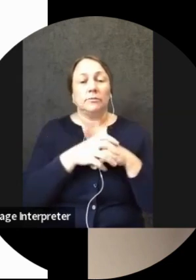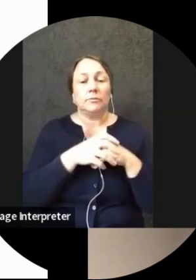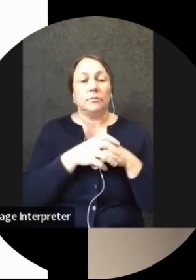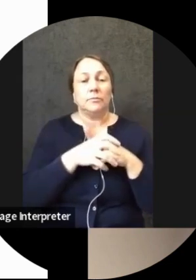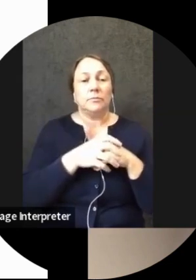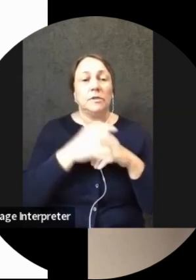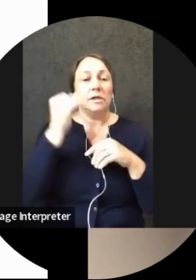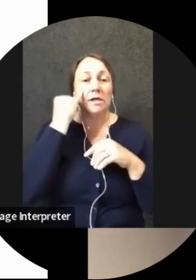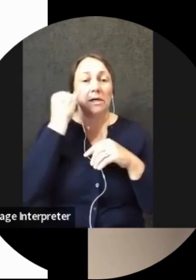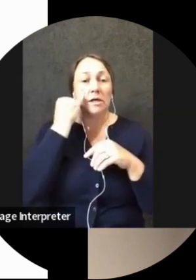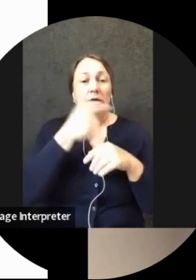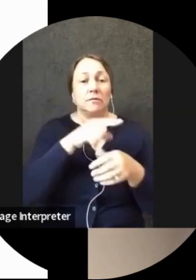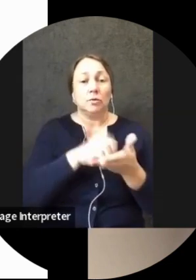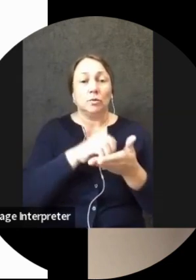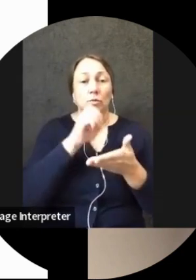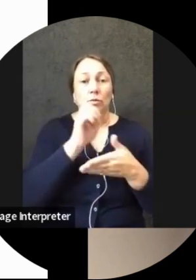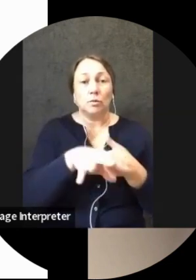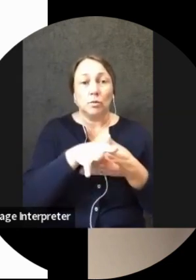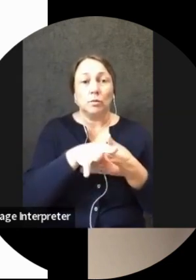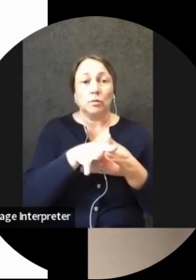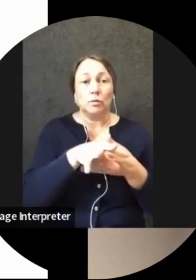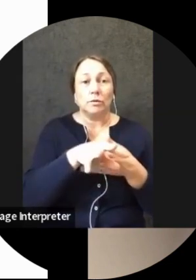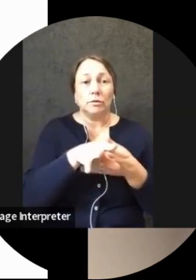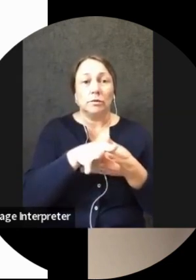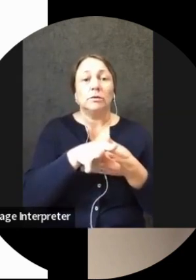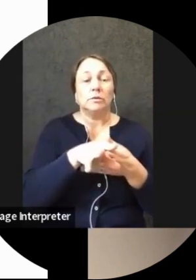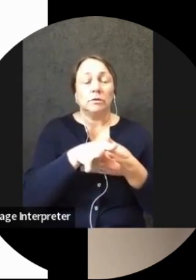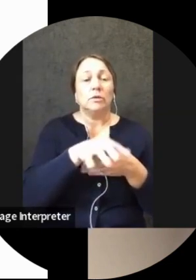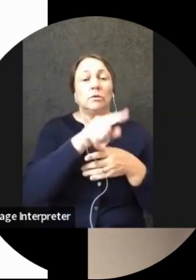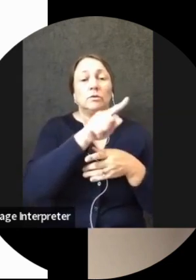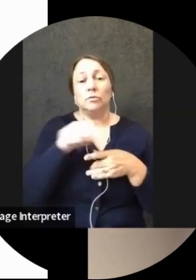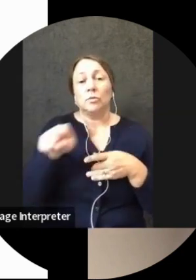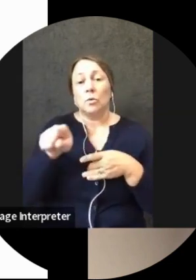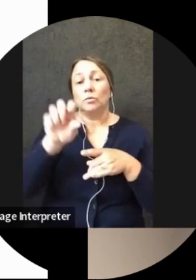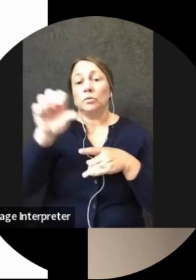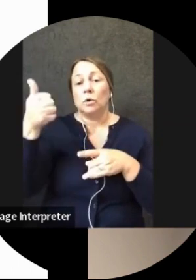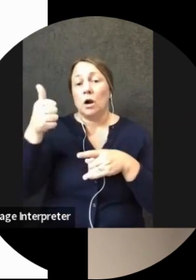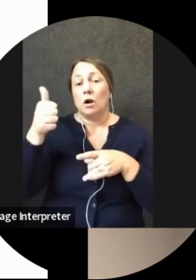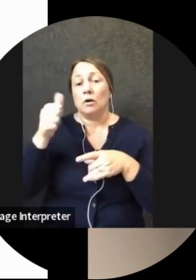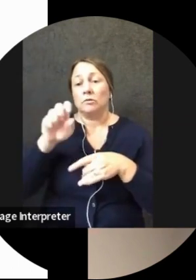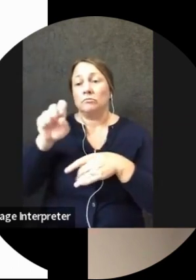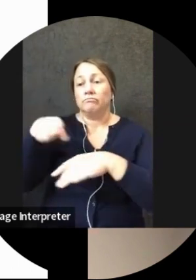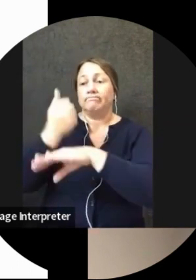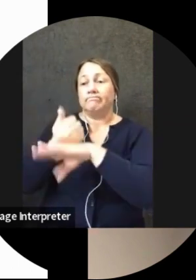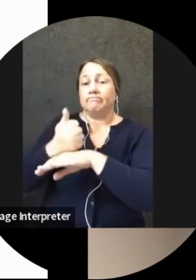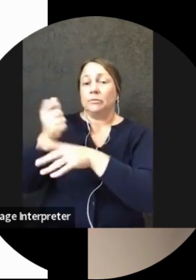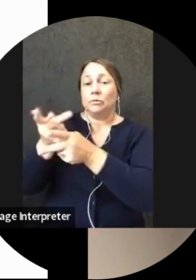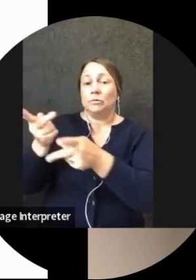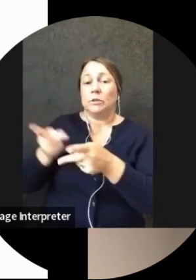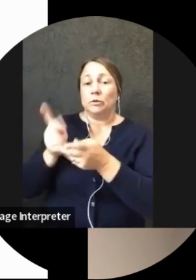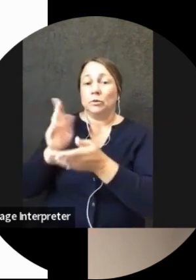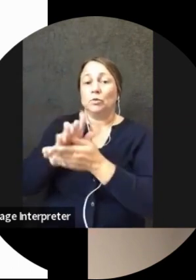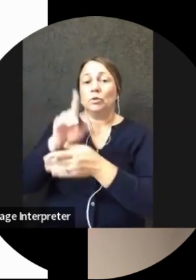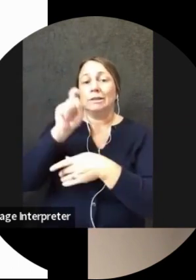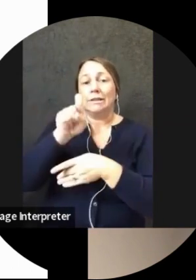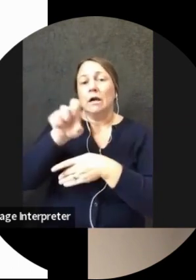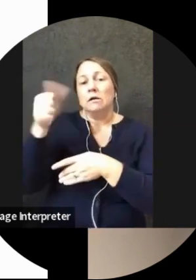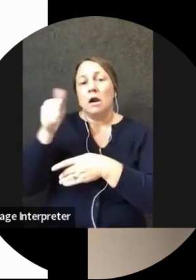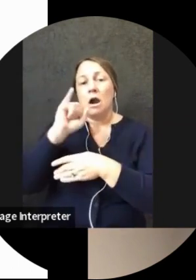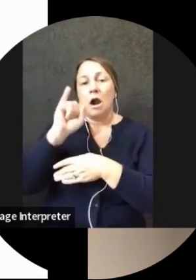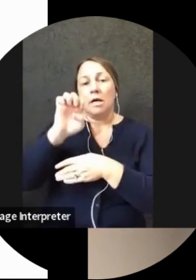if the student does go to the alternative setting, there should be another IEP meeting because